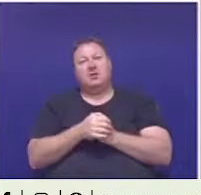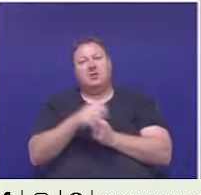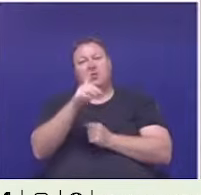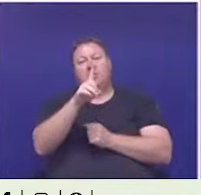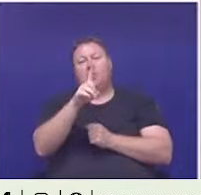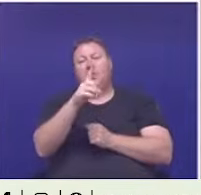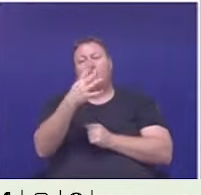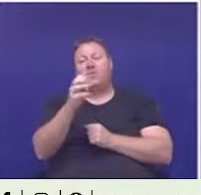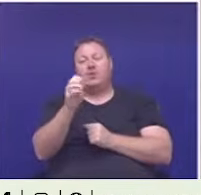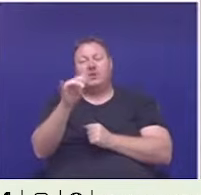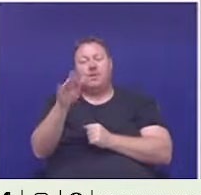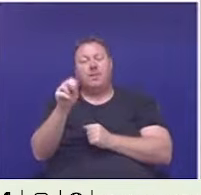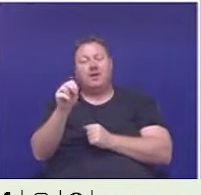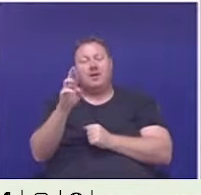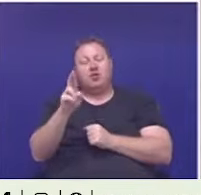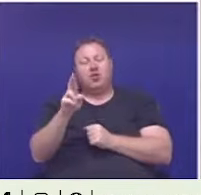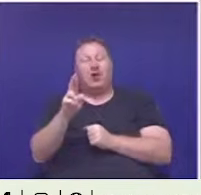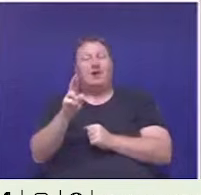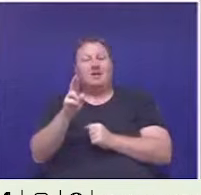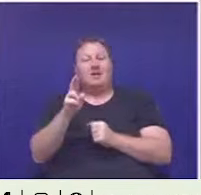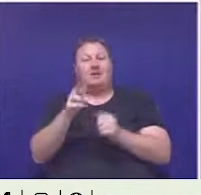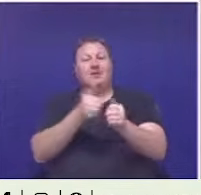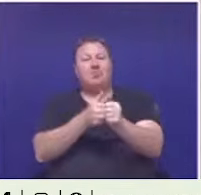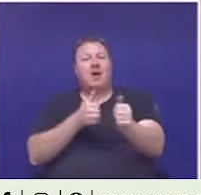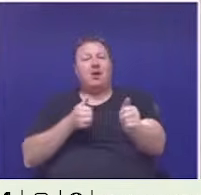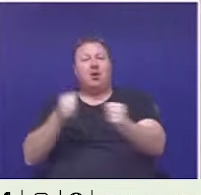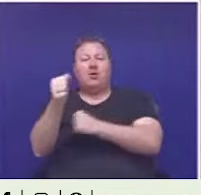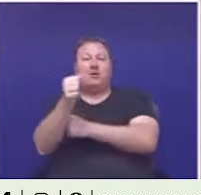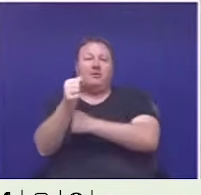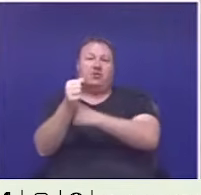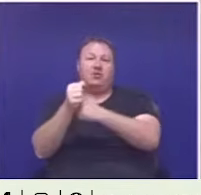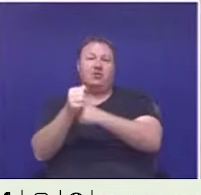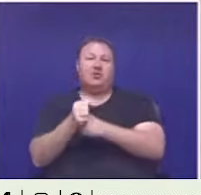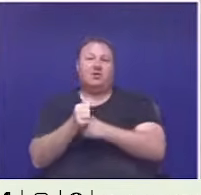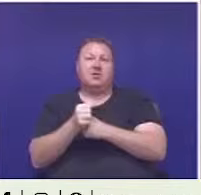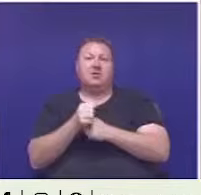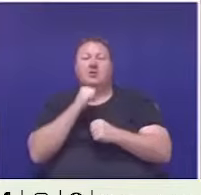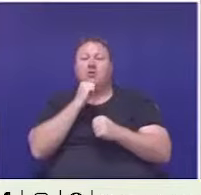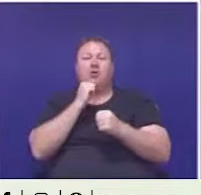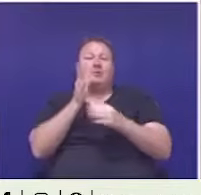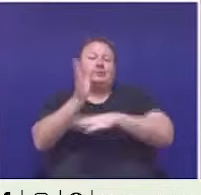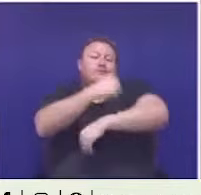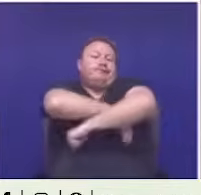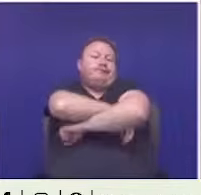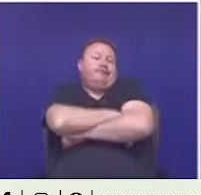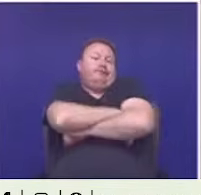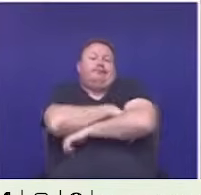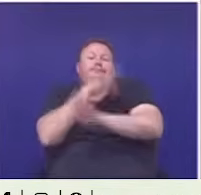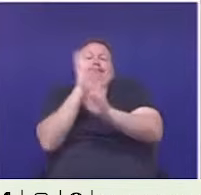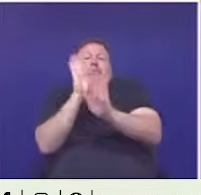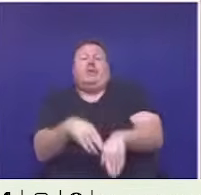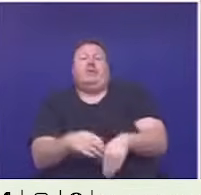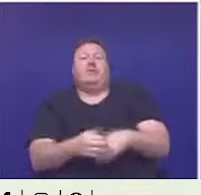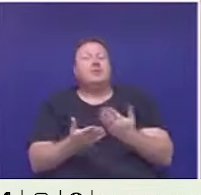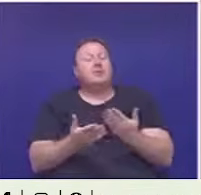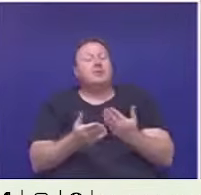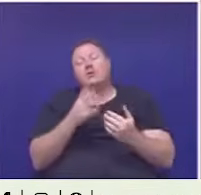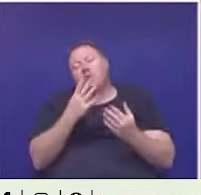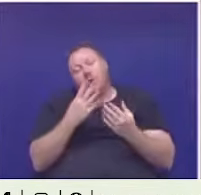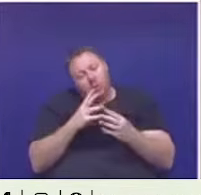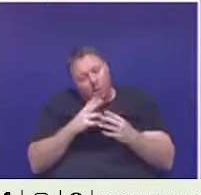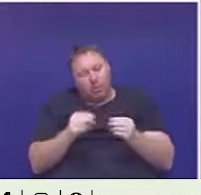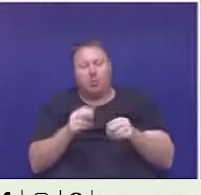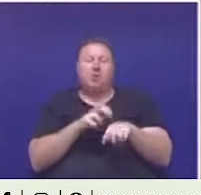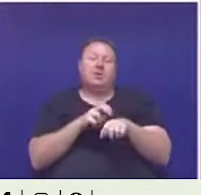billion rand in infrastructure backlogs. But we can't simply just fold our hands. Number one, it starts with proper financial management